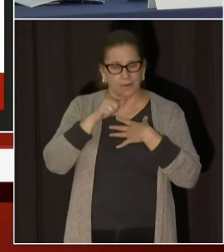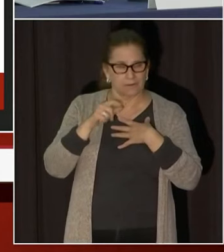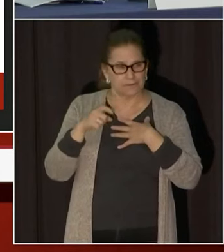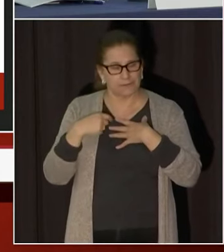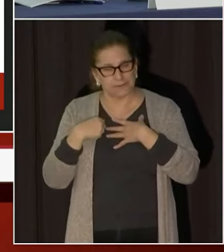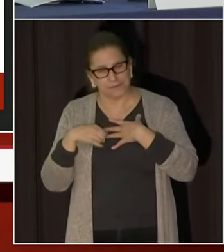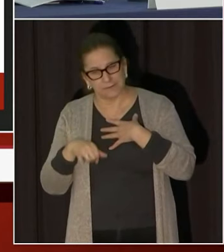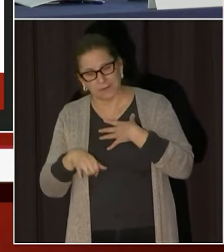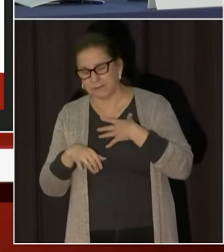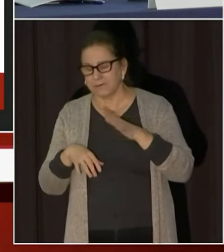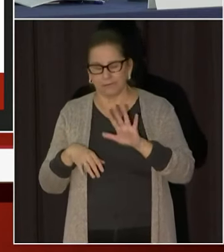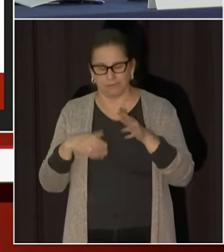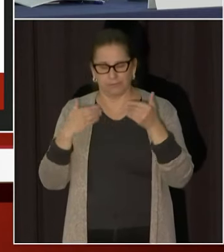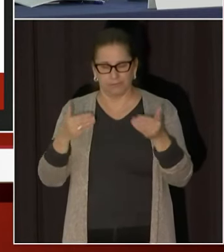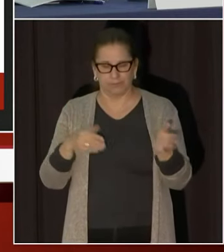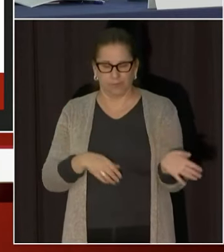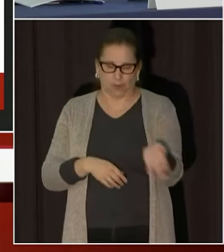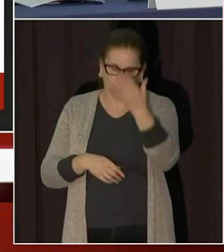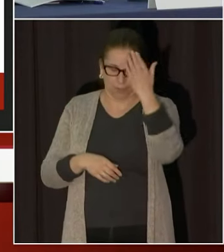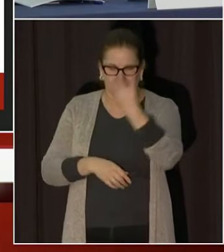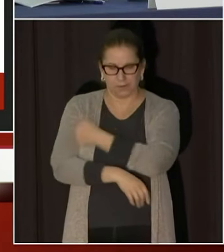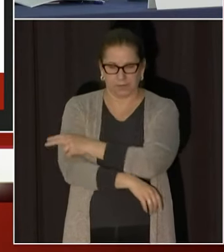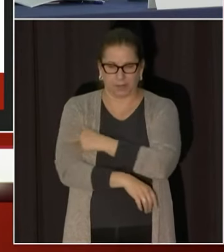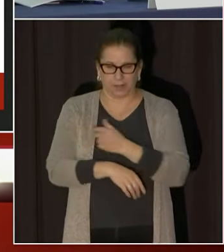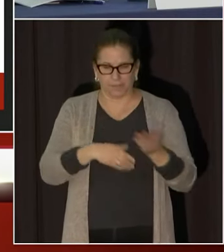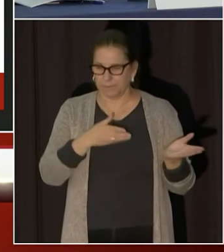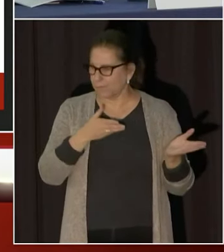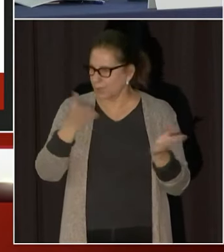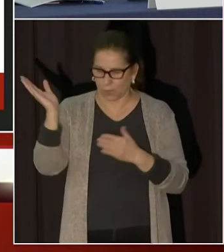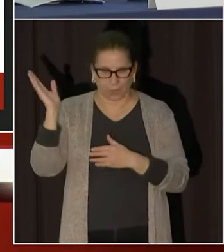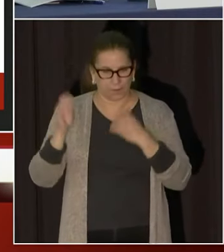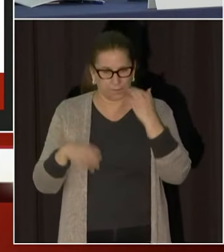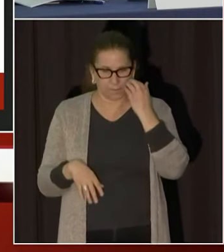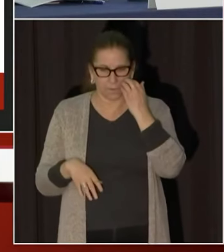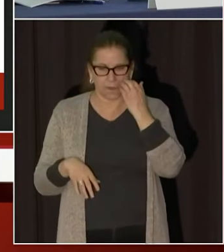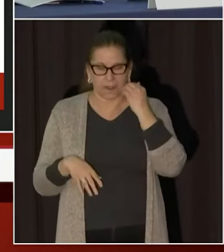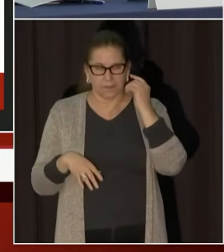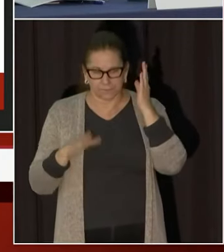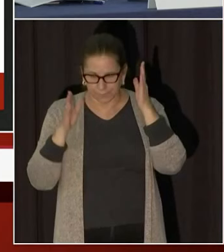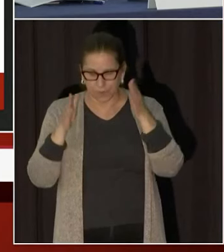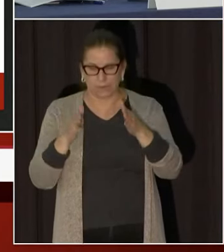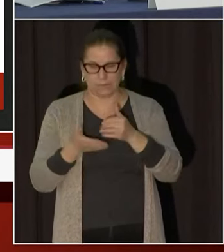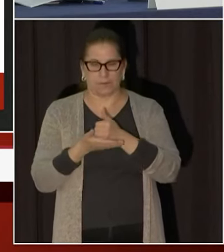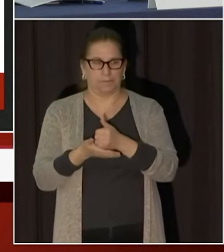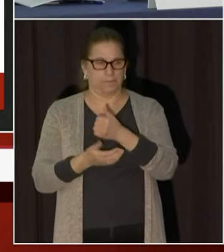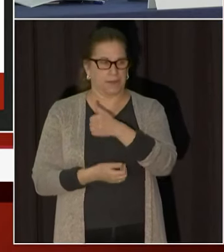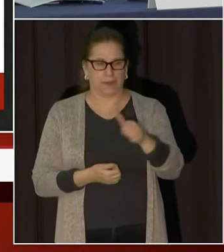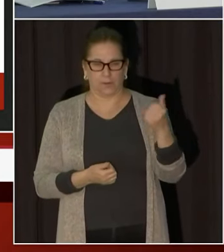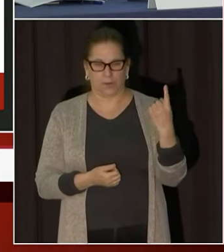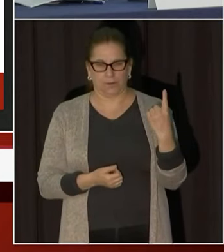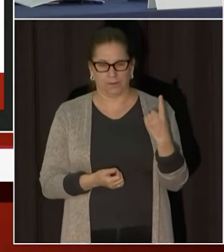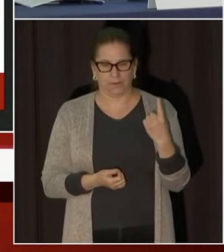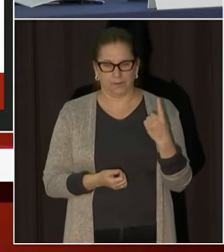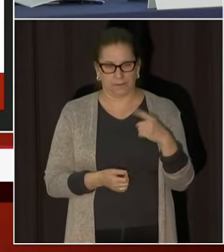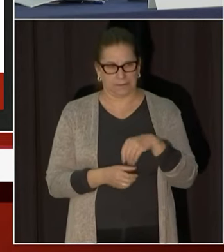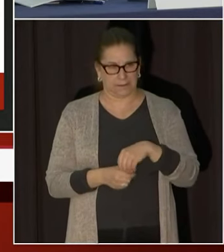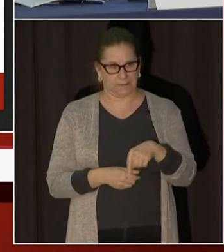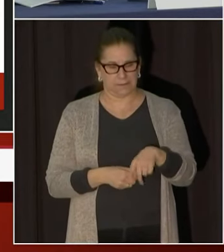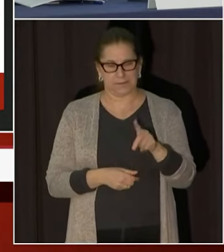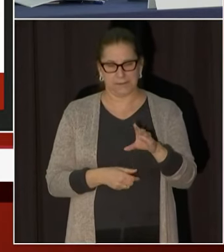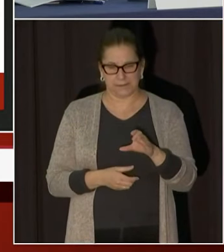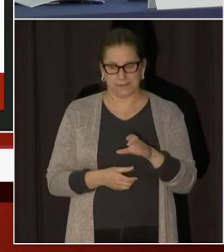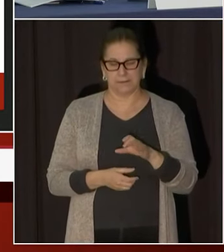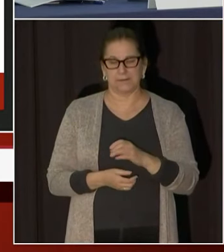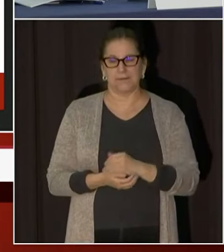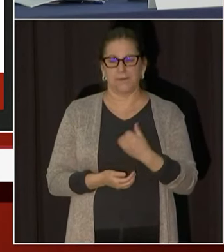have the ability to provide emergency care in the district, and we want to make sure that our residents know that. We're here to take care of patients who have COVID-19, and we're